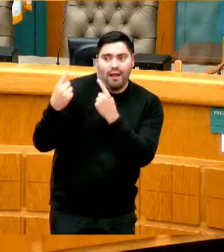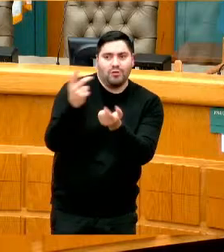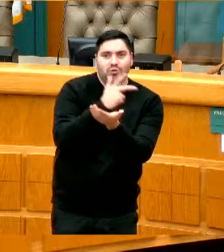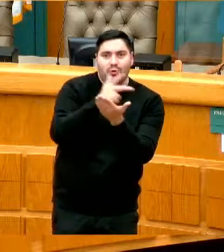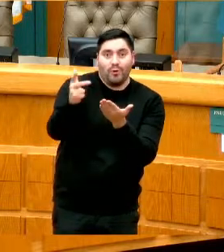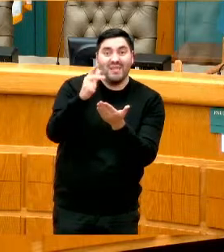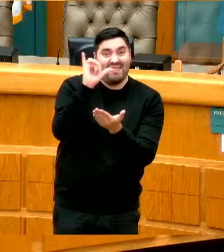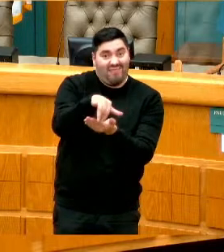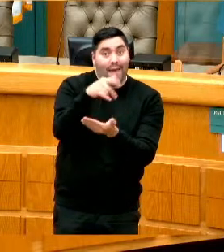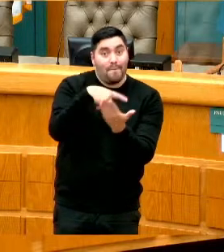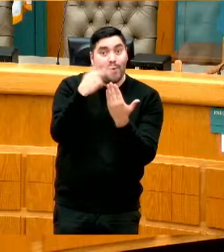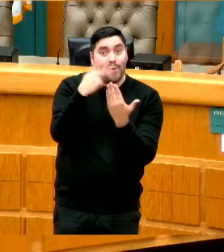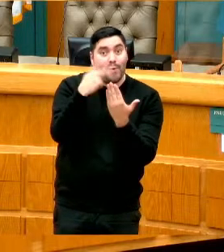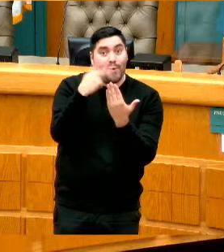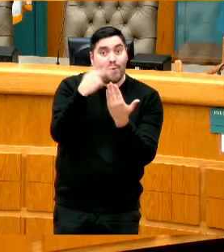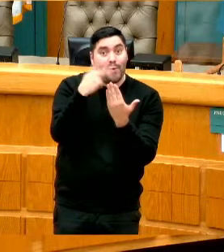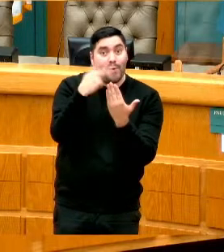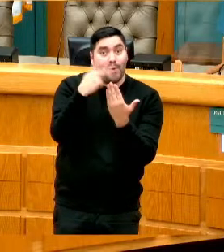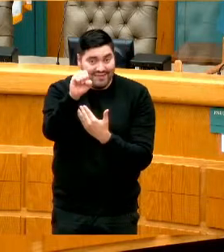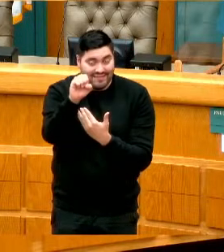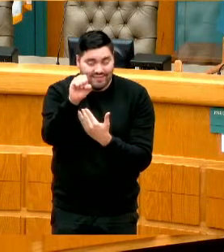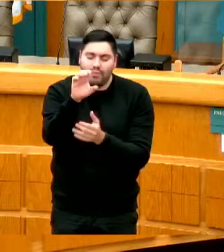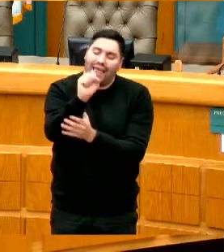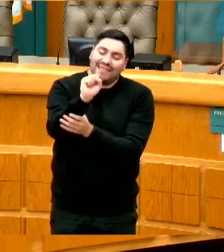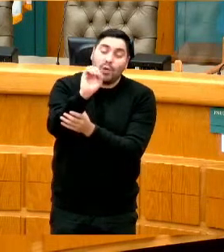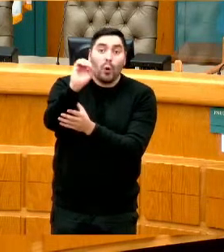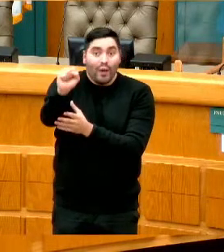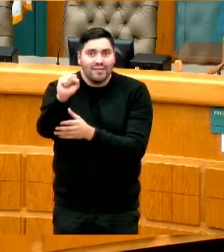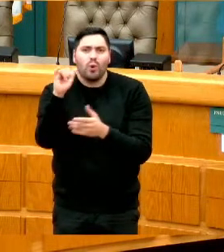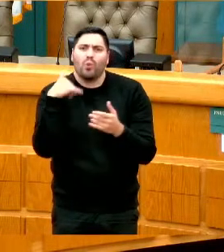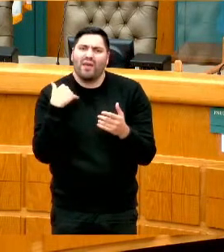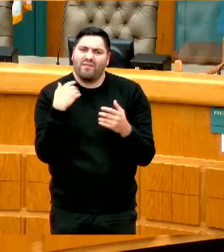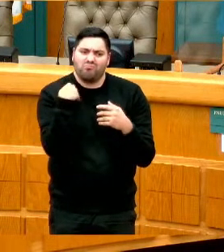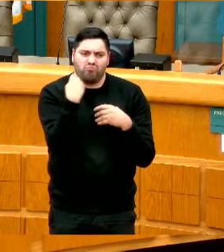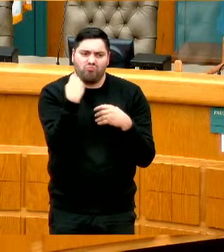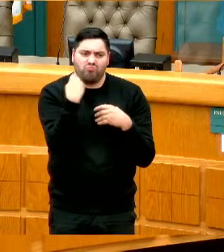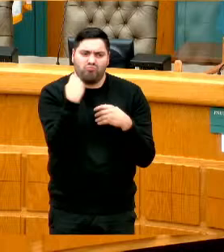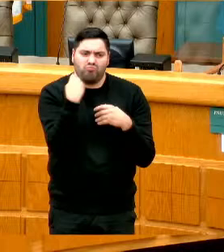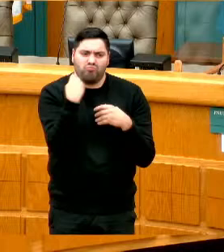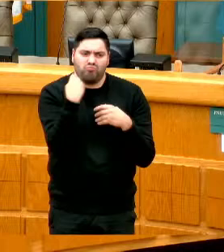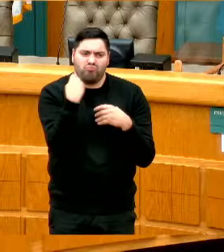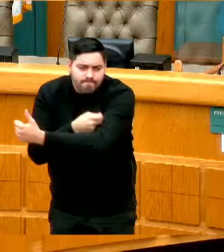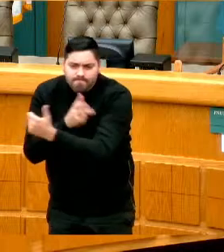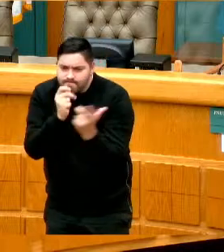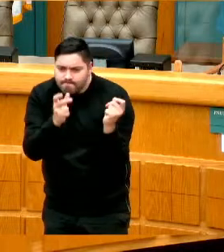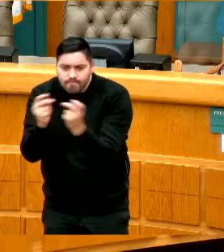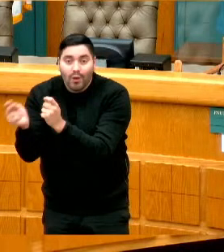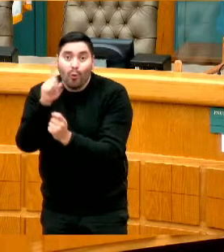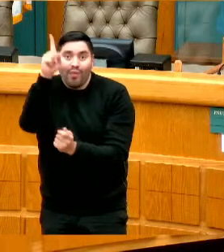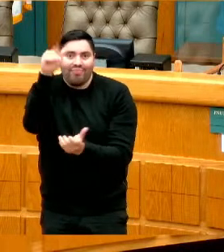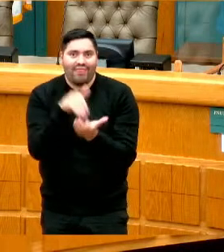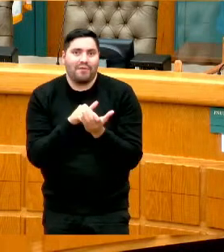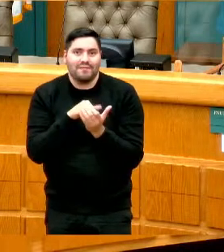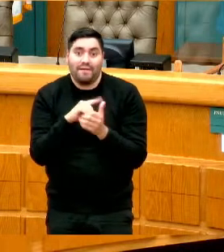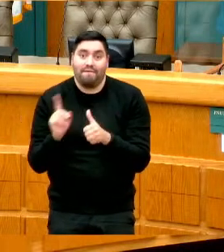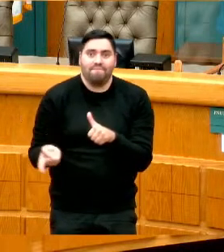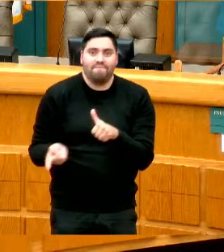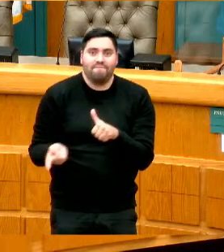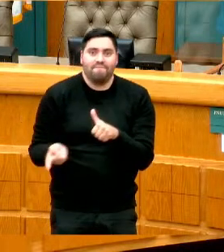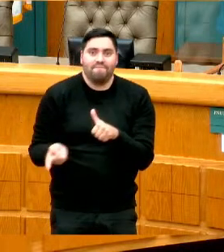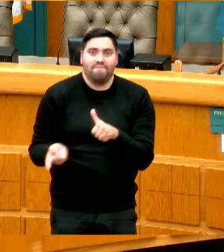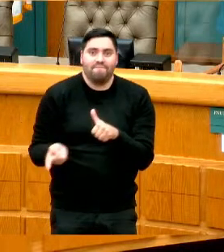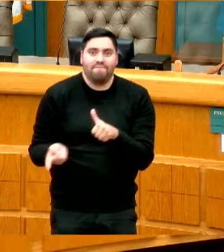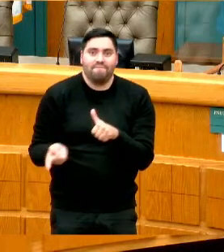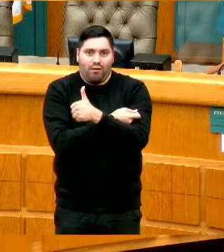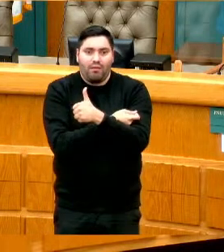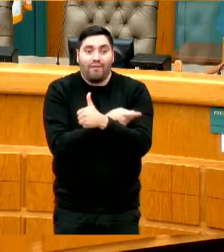SOS program here in Nueces County, we've administered about 1,000 first dose vaccines to those seniors that